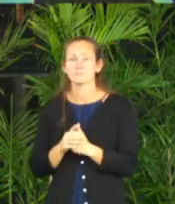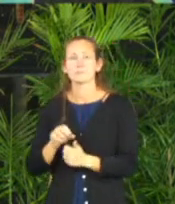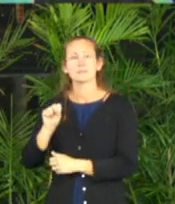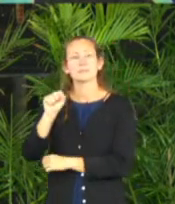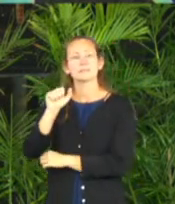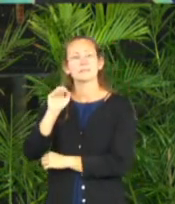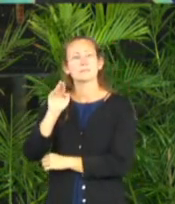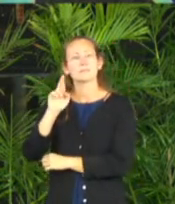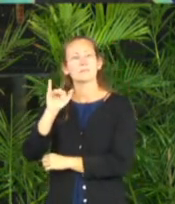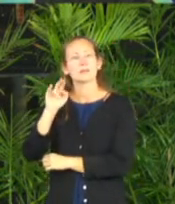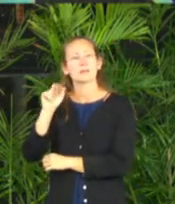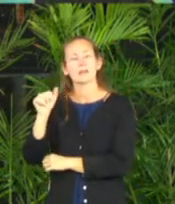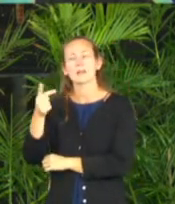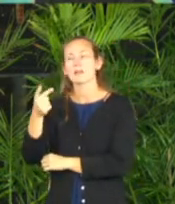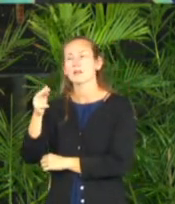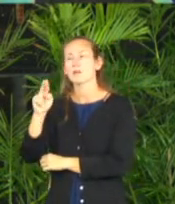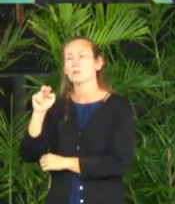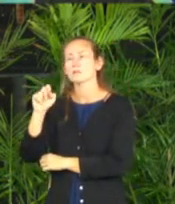Sabrina Gutierrez,